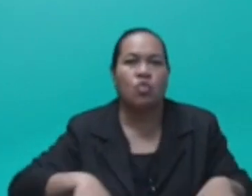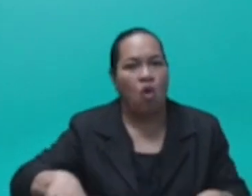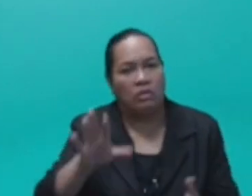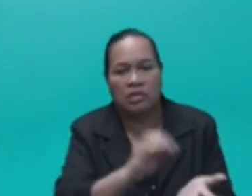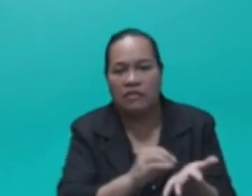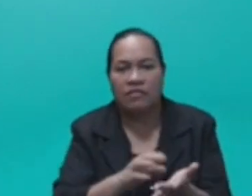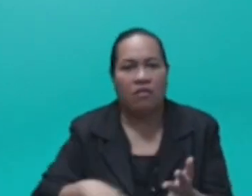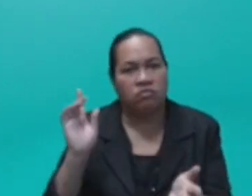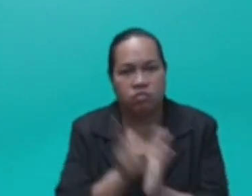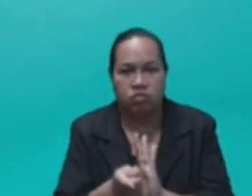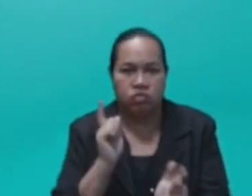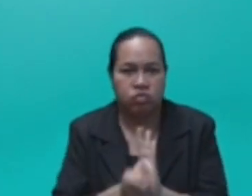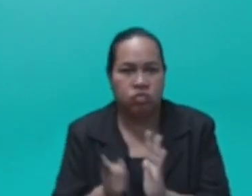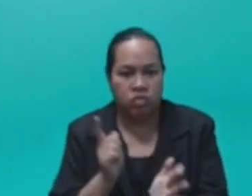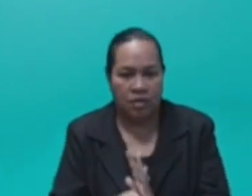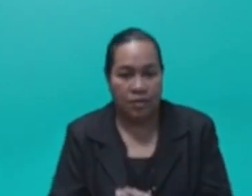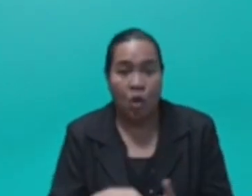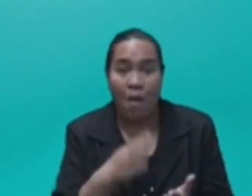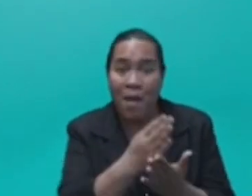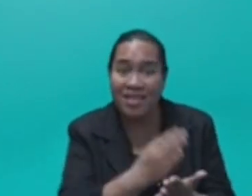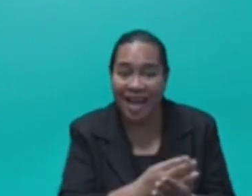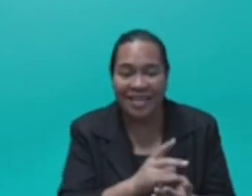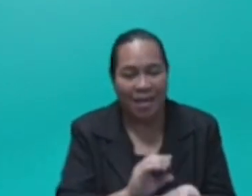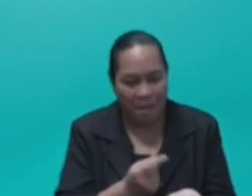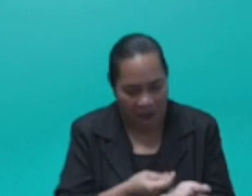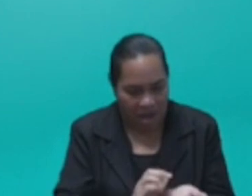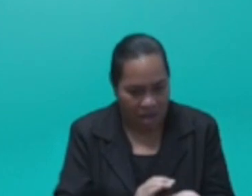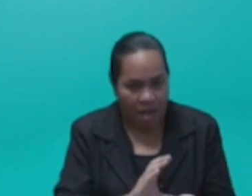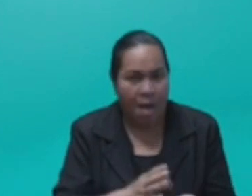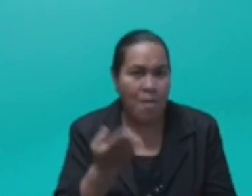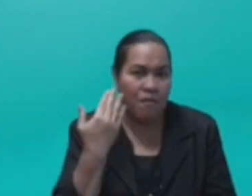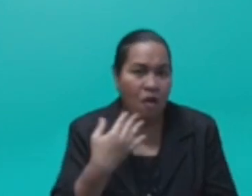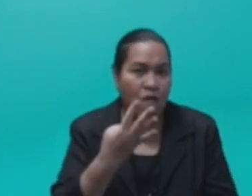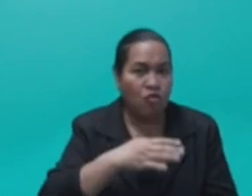increasing budget for the Judicial Department has been notably increased from the